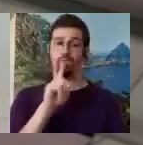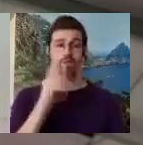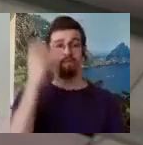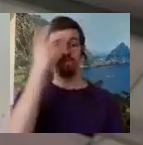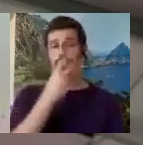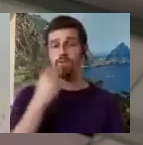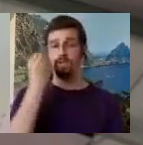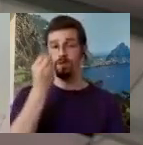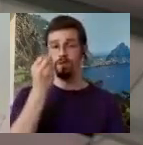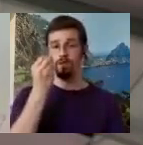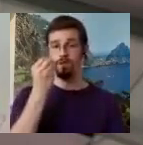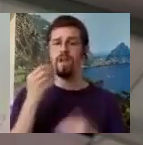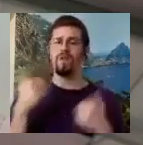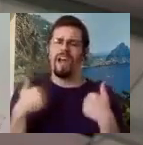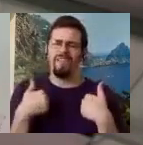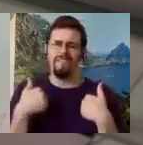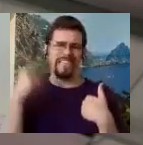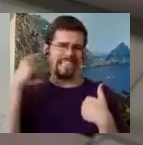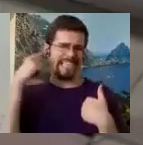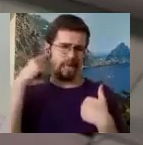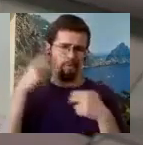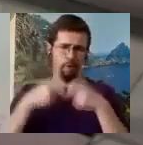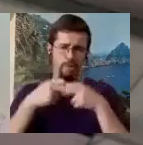So, questions?